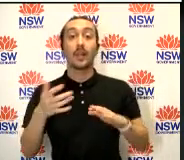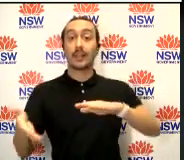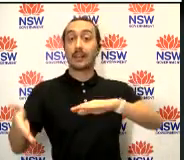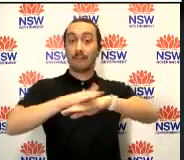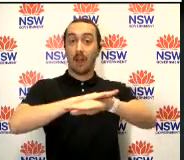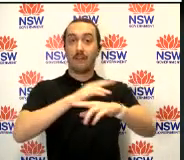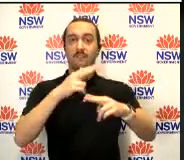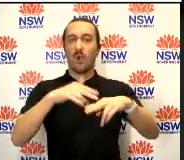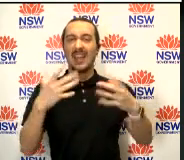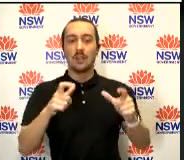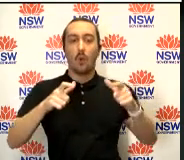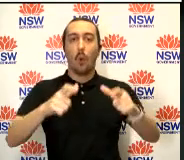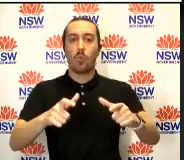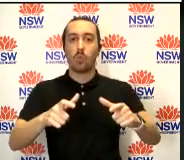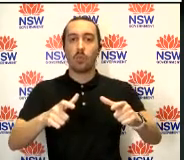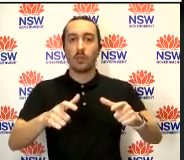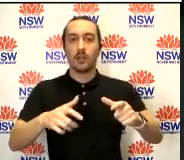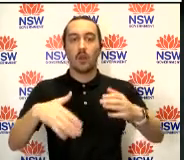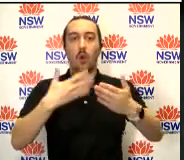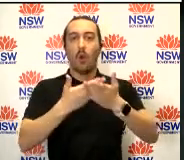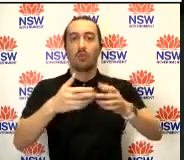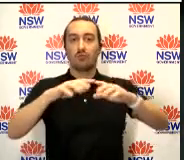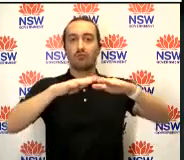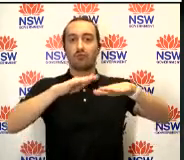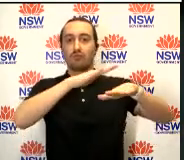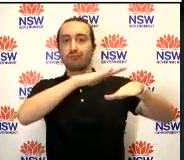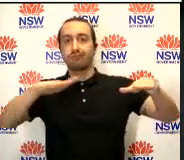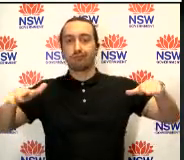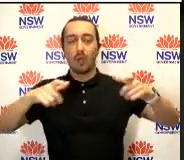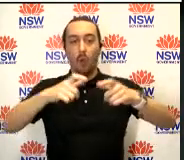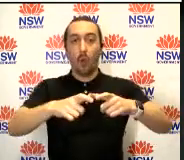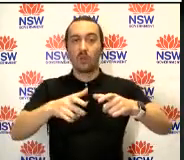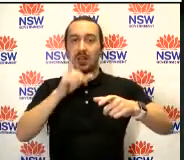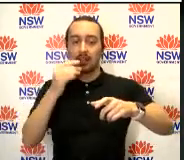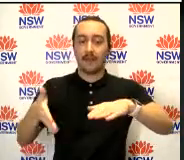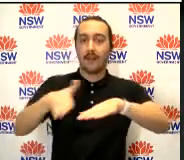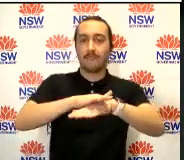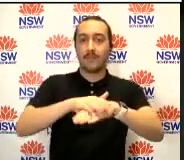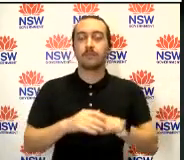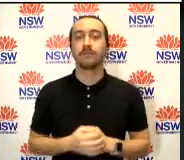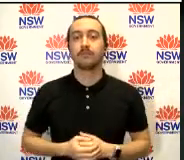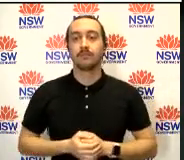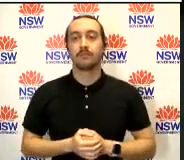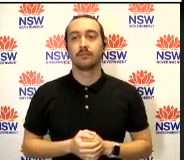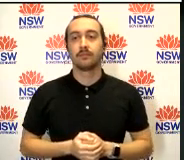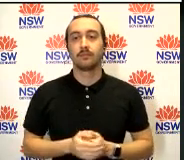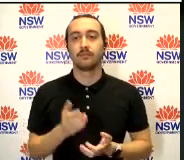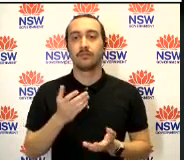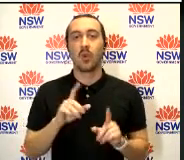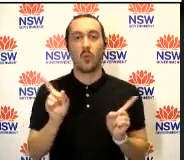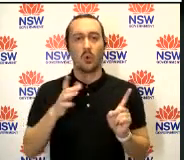So what are the things you need to assess before entering a work area with a risk of falls?